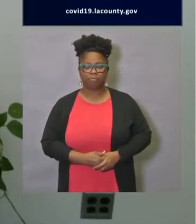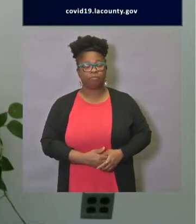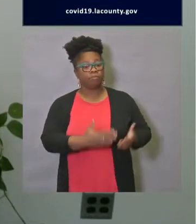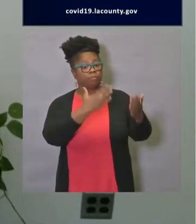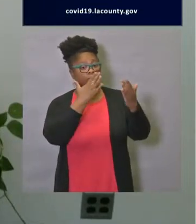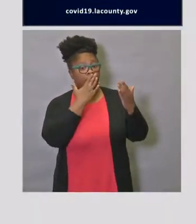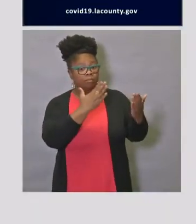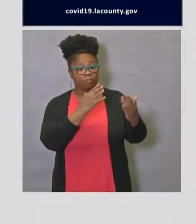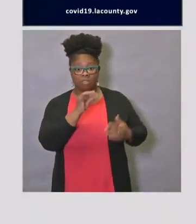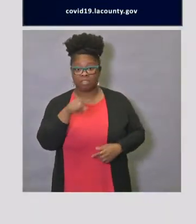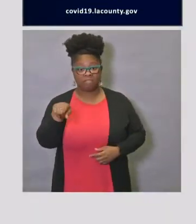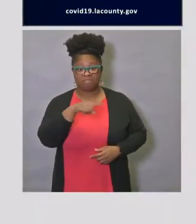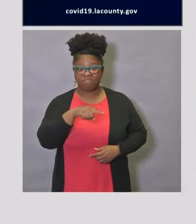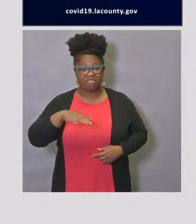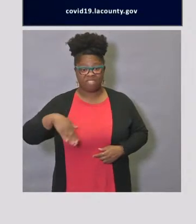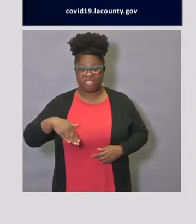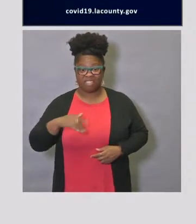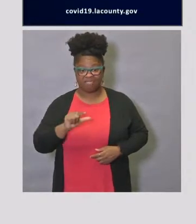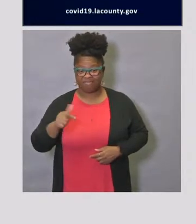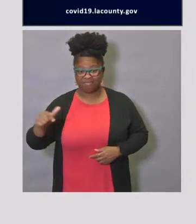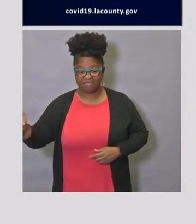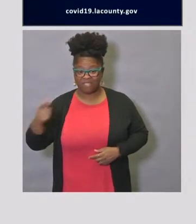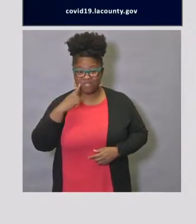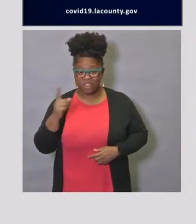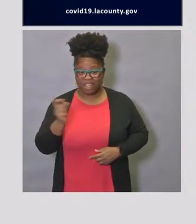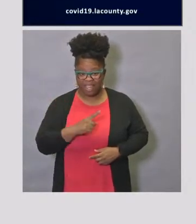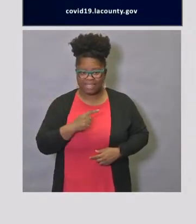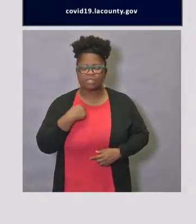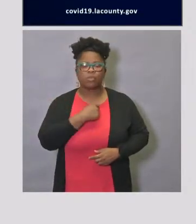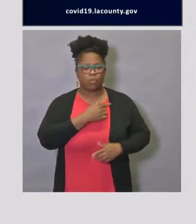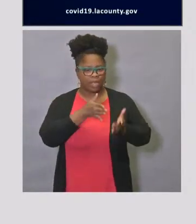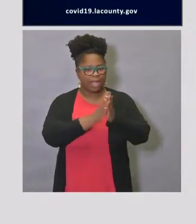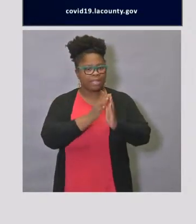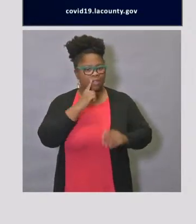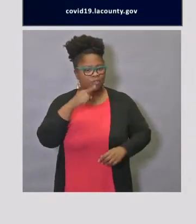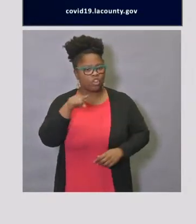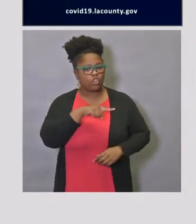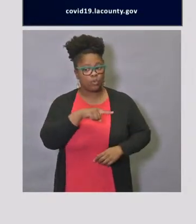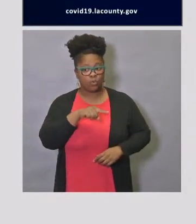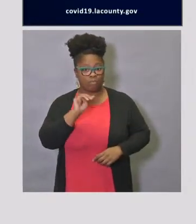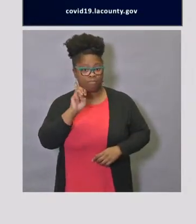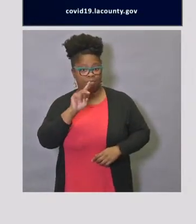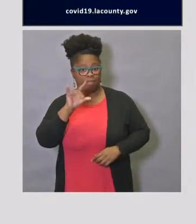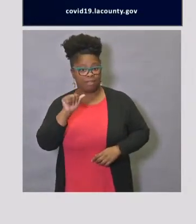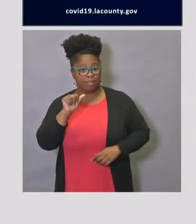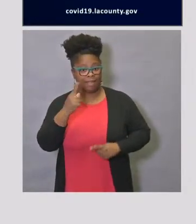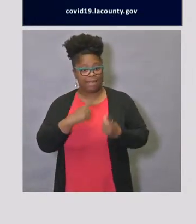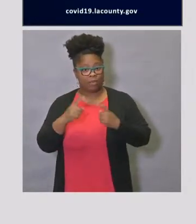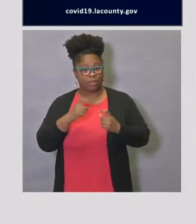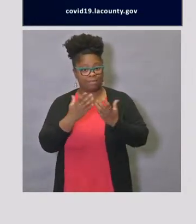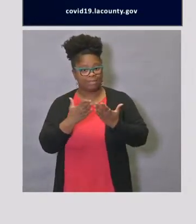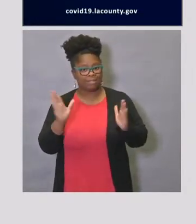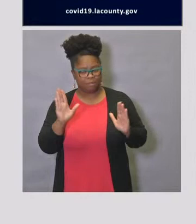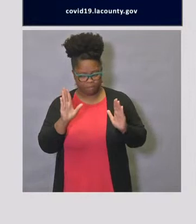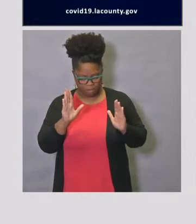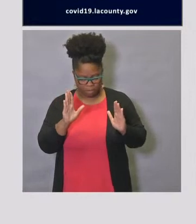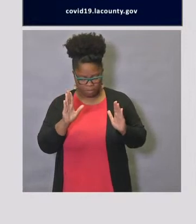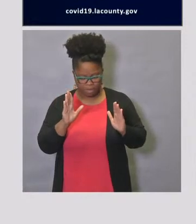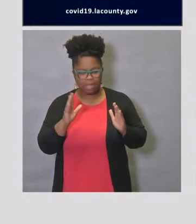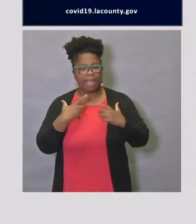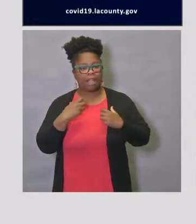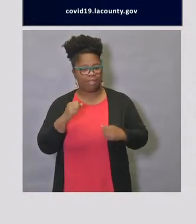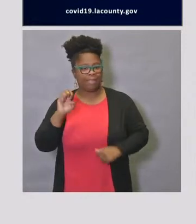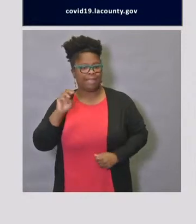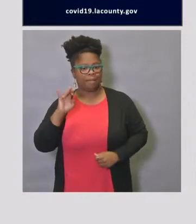Thank you. And if you didn't have the opportunity to ask your question, we invite you to send your media inquiries to the public health email